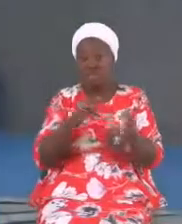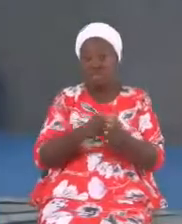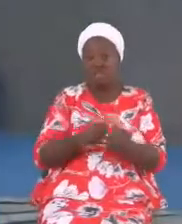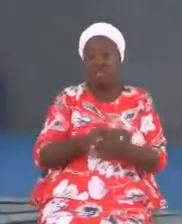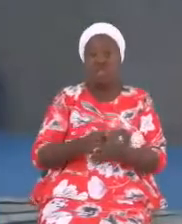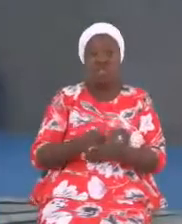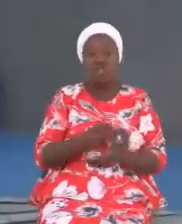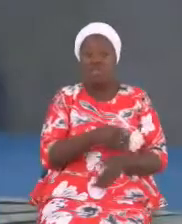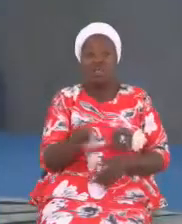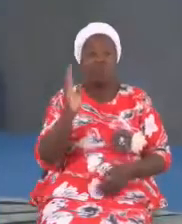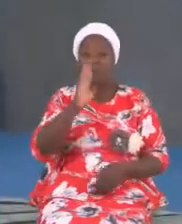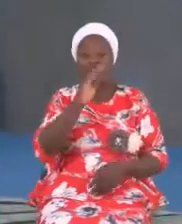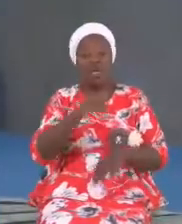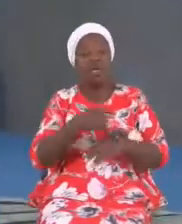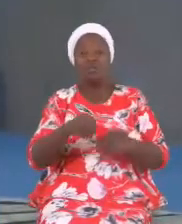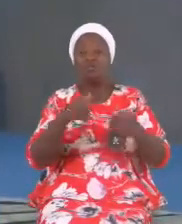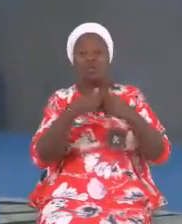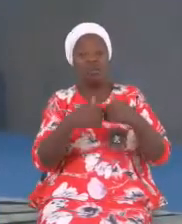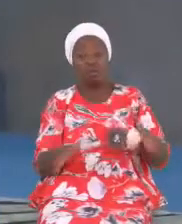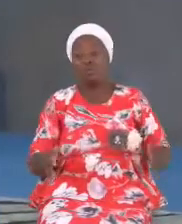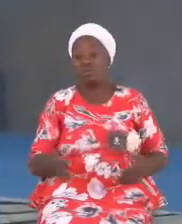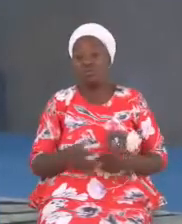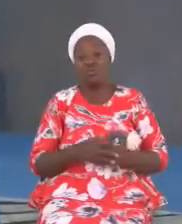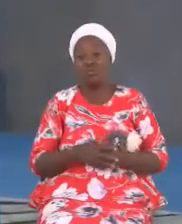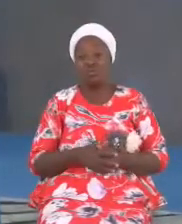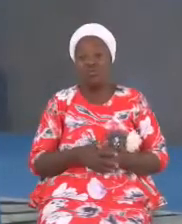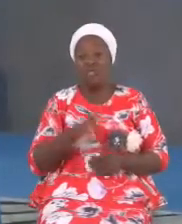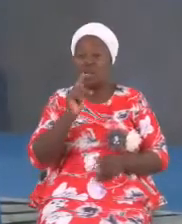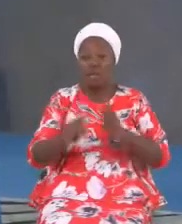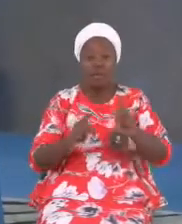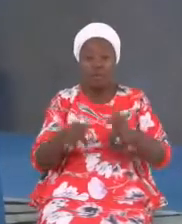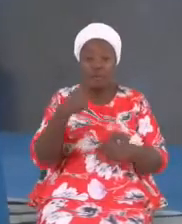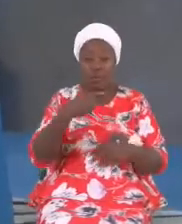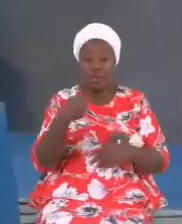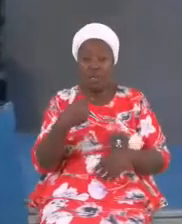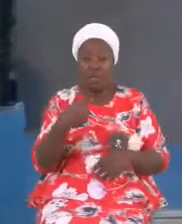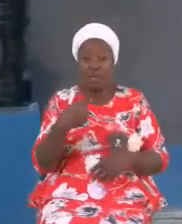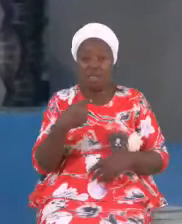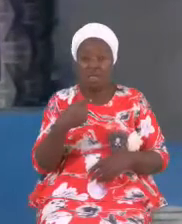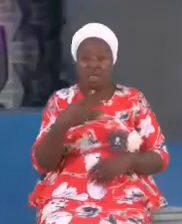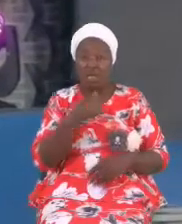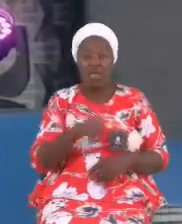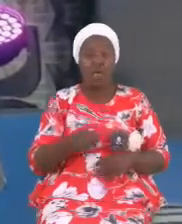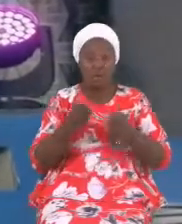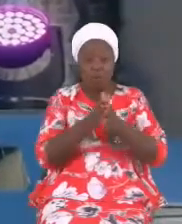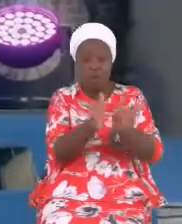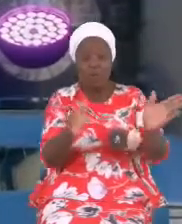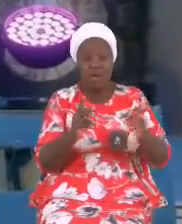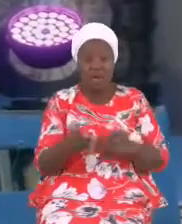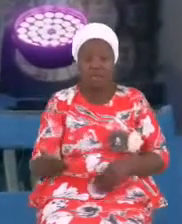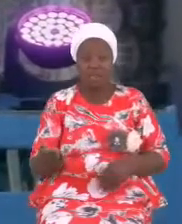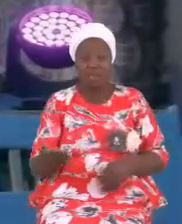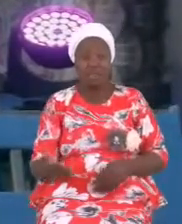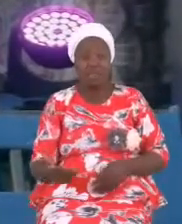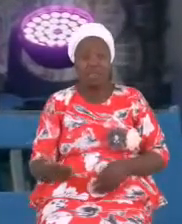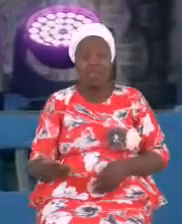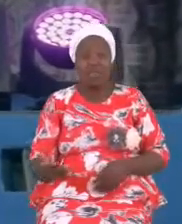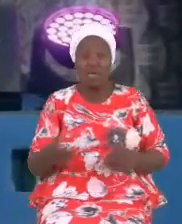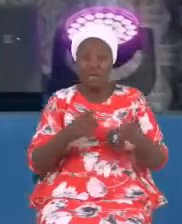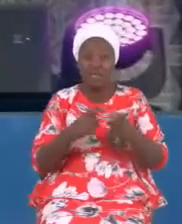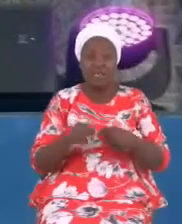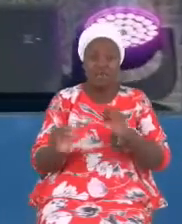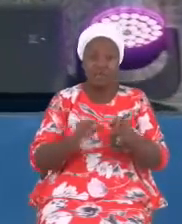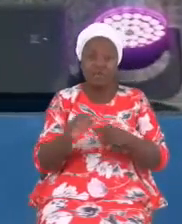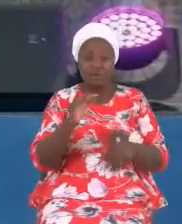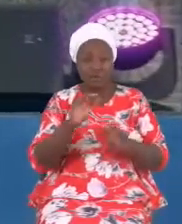at a loss. The people who say the popular thing, the in thing, is to do